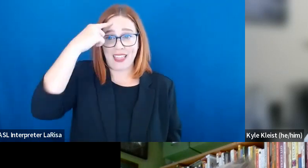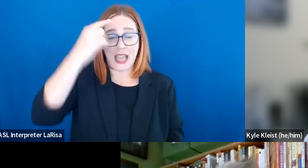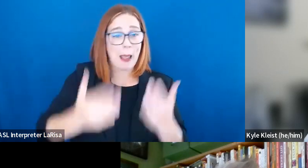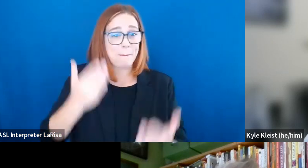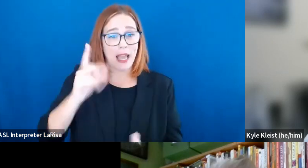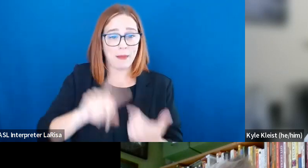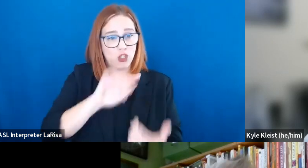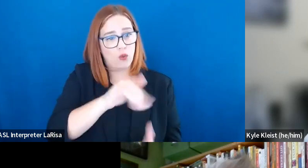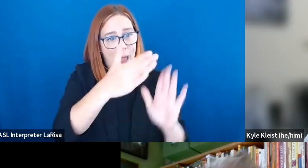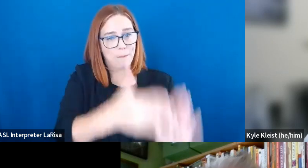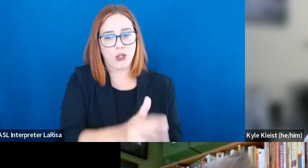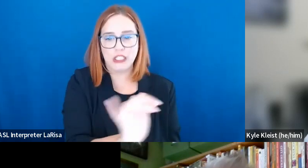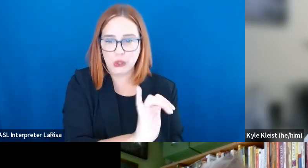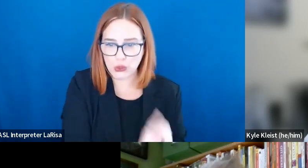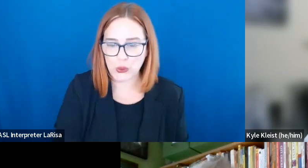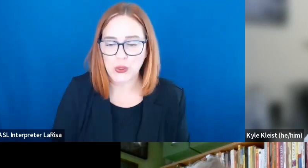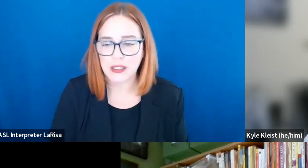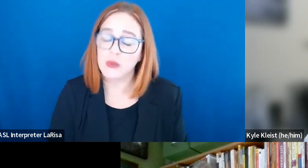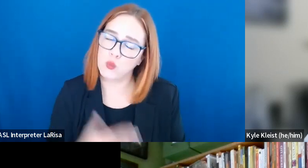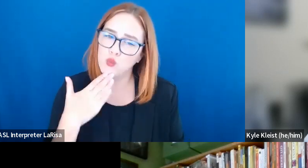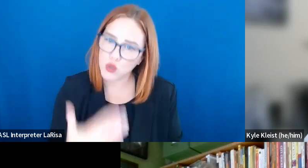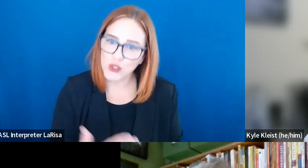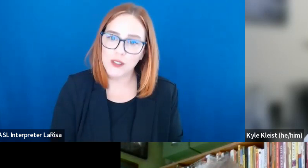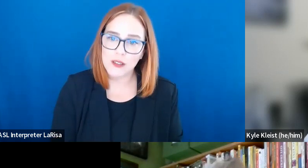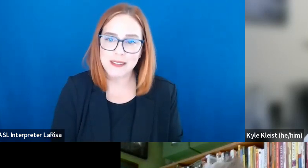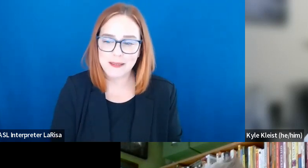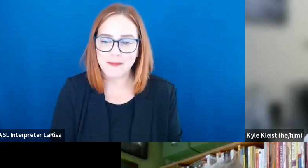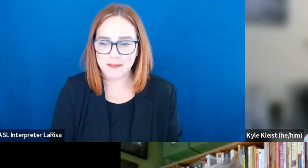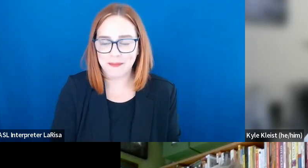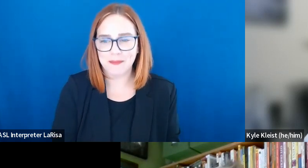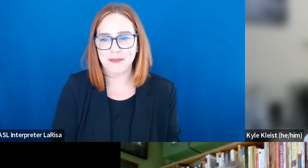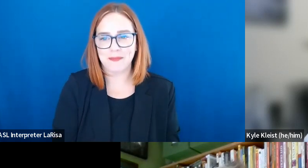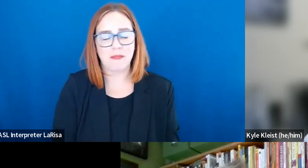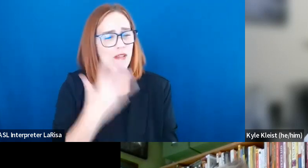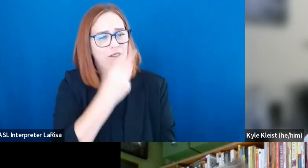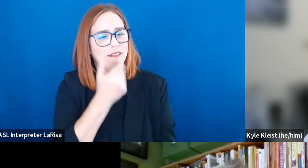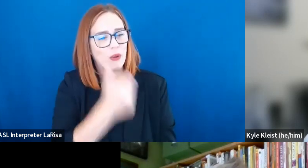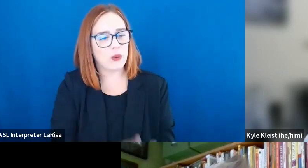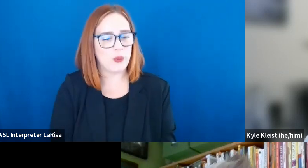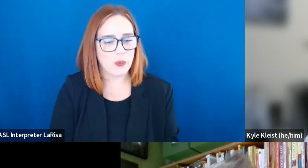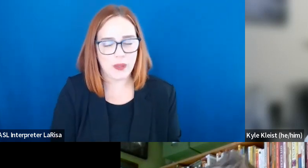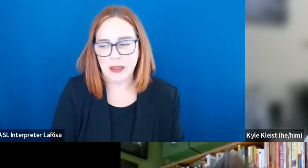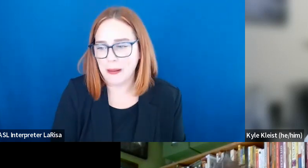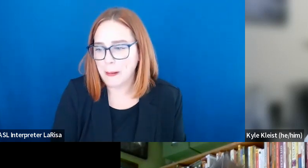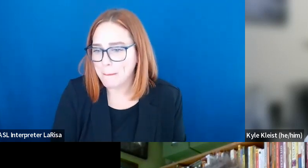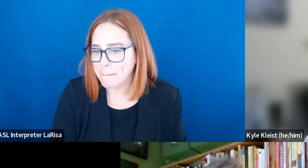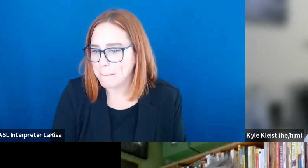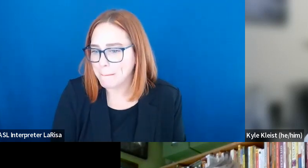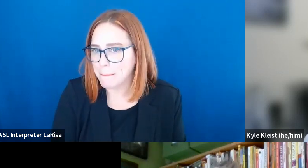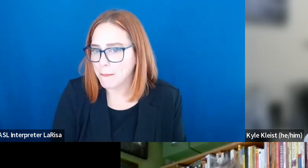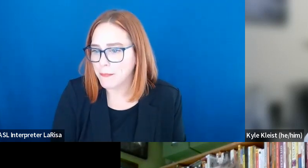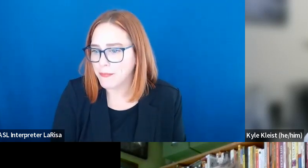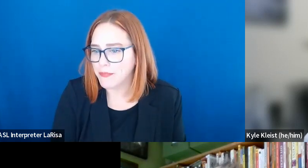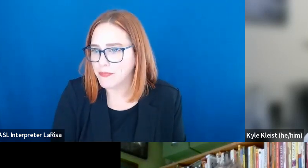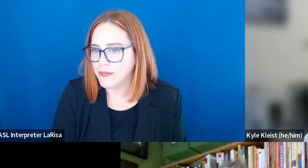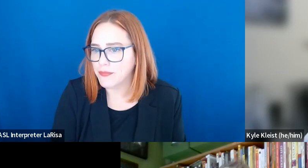too. So it was a good thing. Lovely. Thanks, Patricia. We have, Yes. we have a